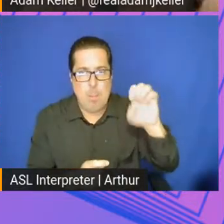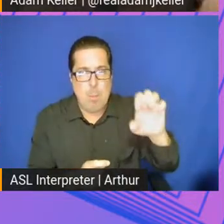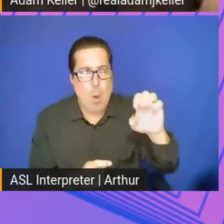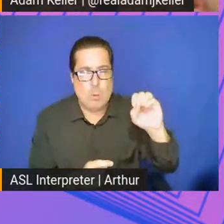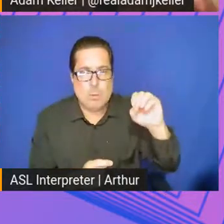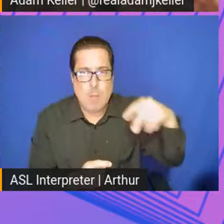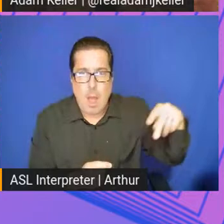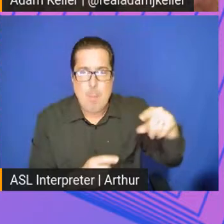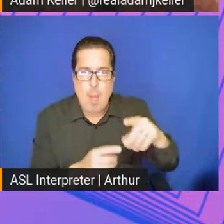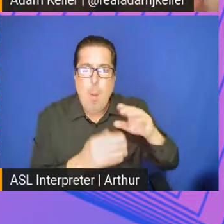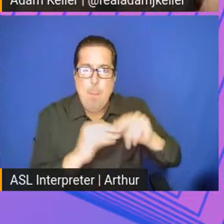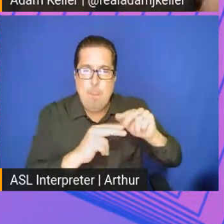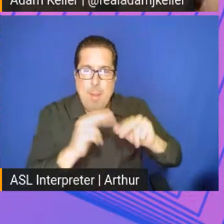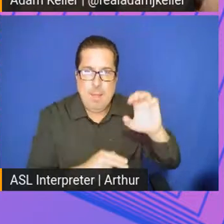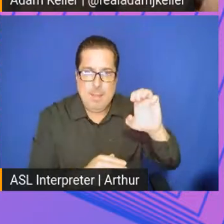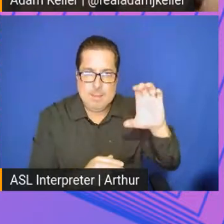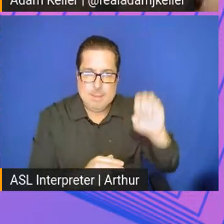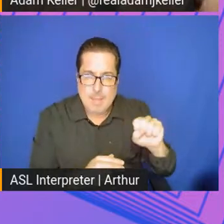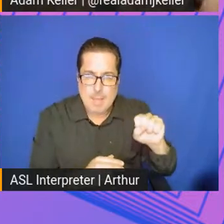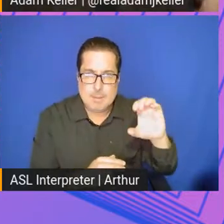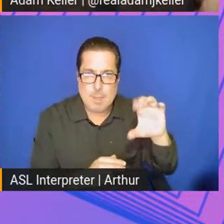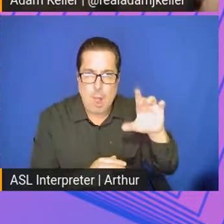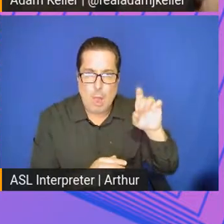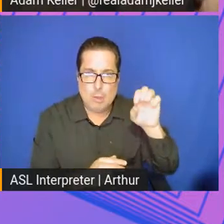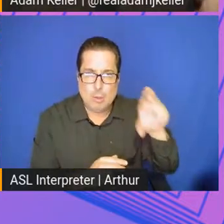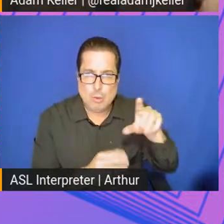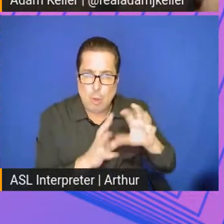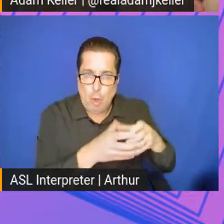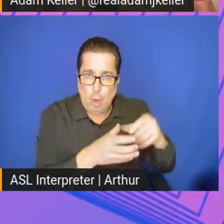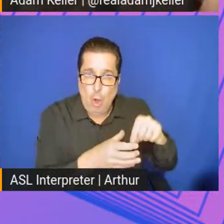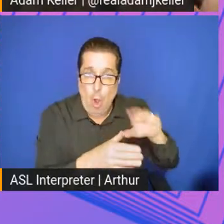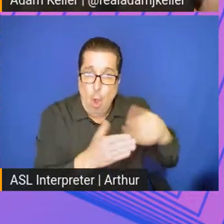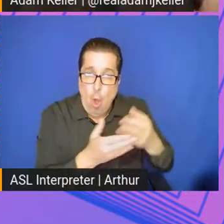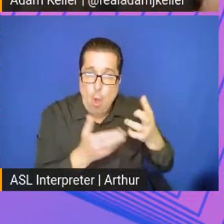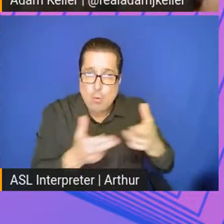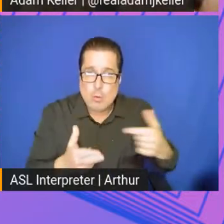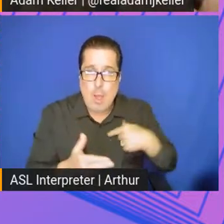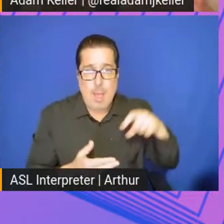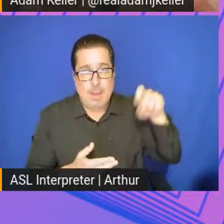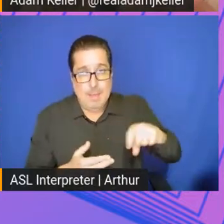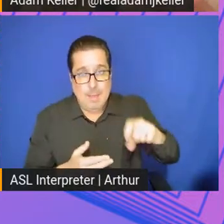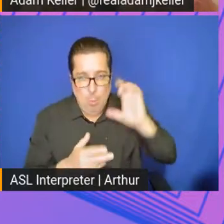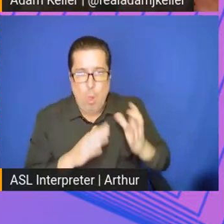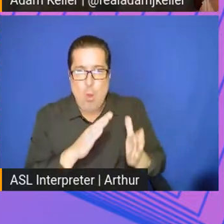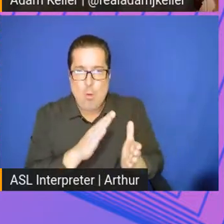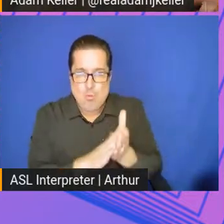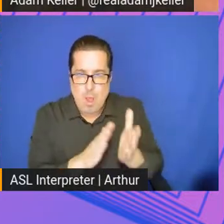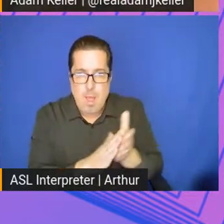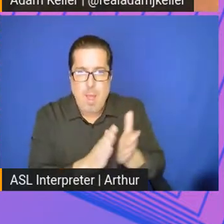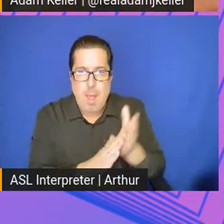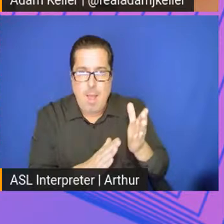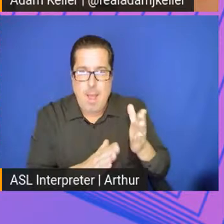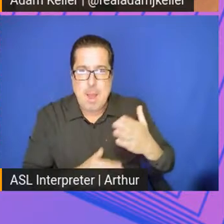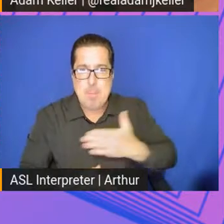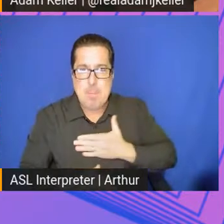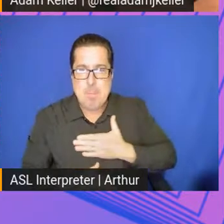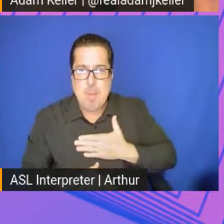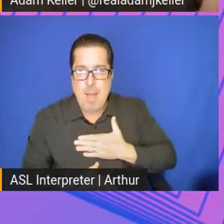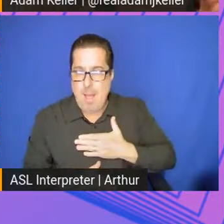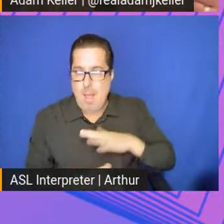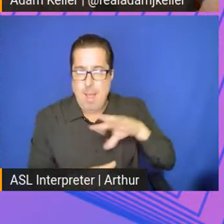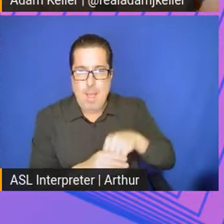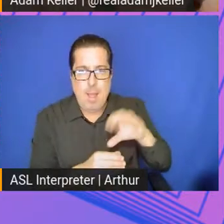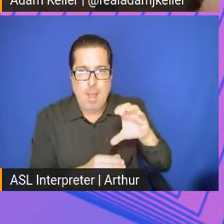ECS cluster, all of the resources that I need to run my container